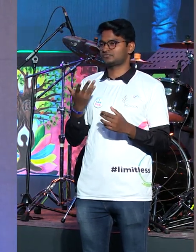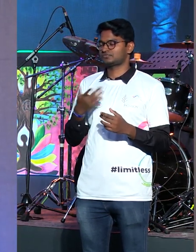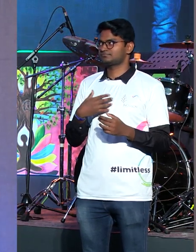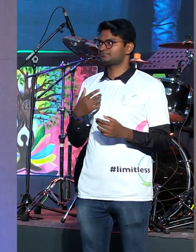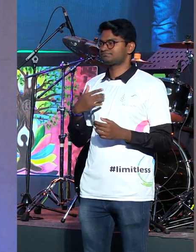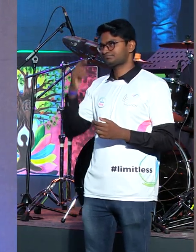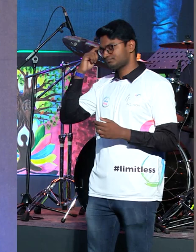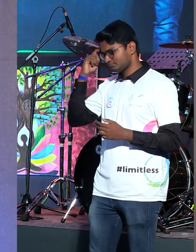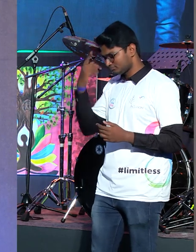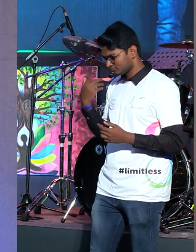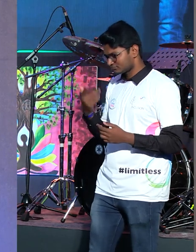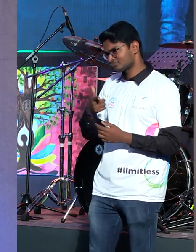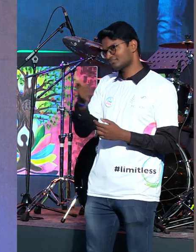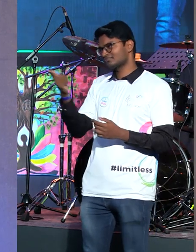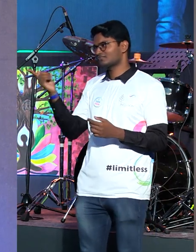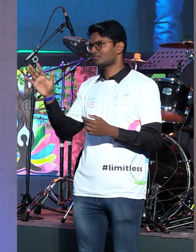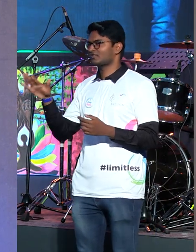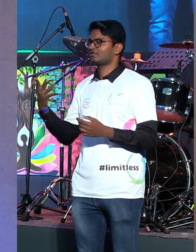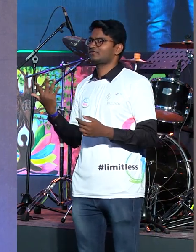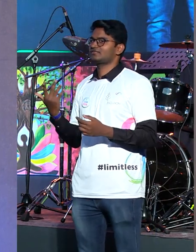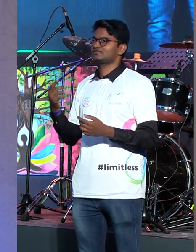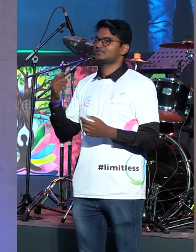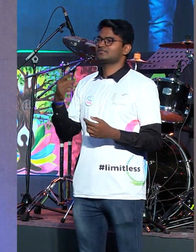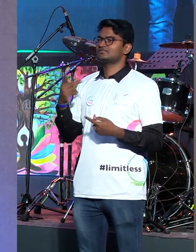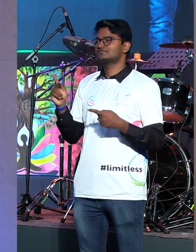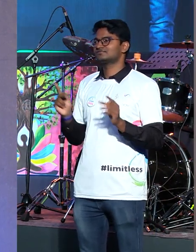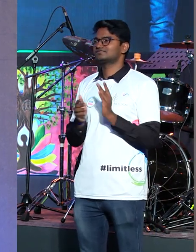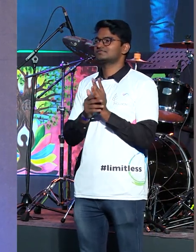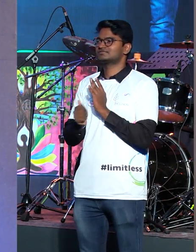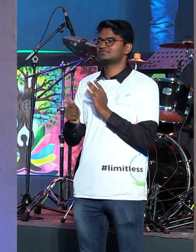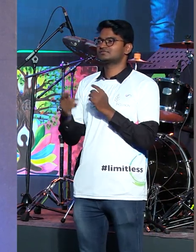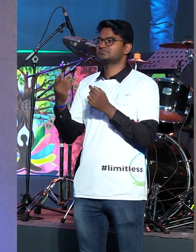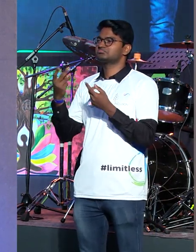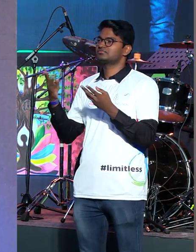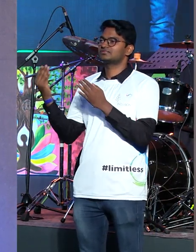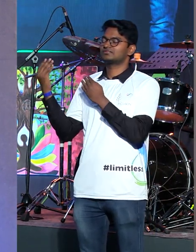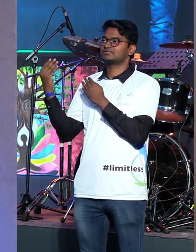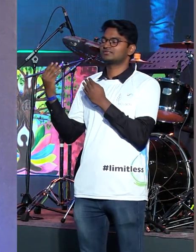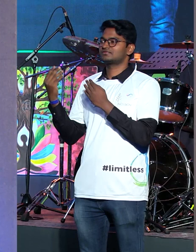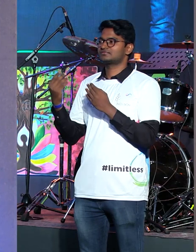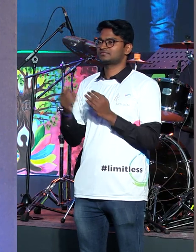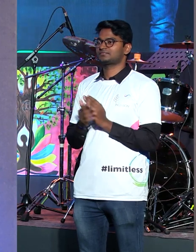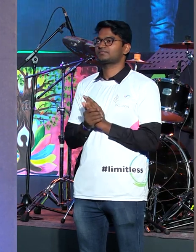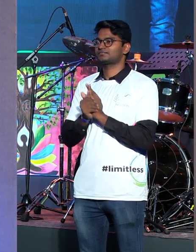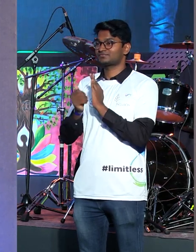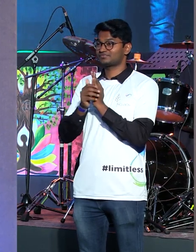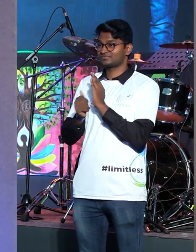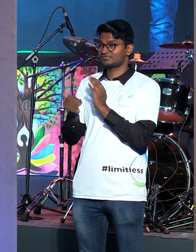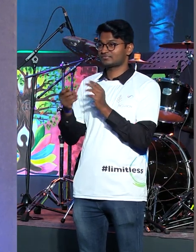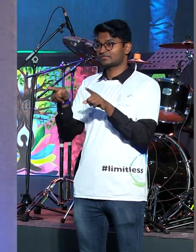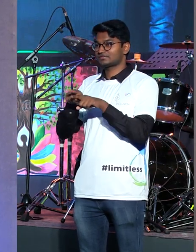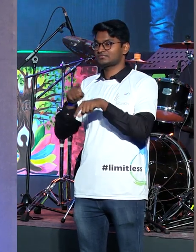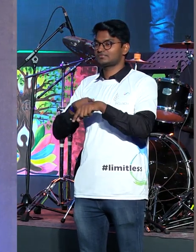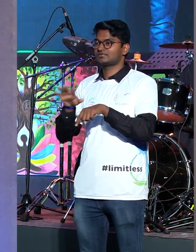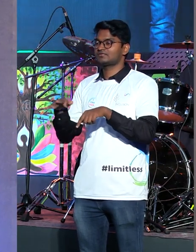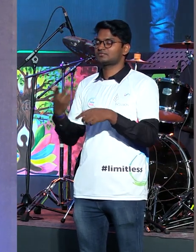us multitask. I'm sure women tend to multitask more. I'm not out of choice, but out of compulsion.